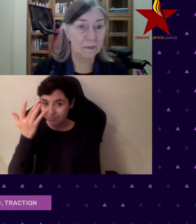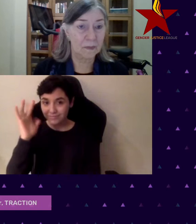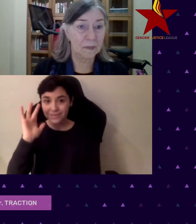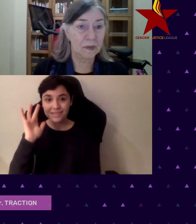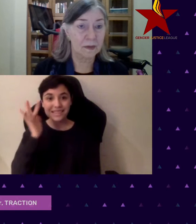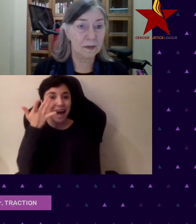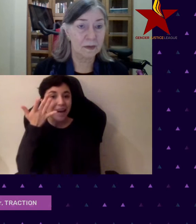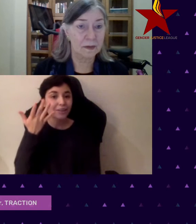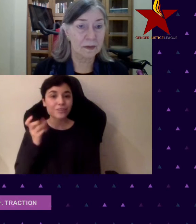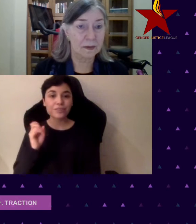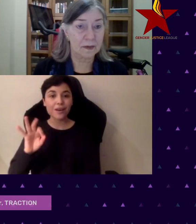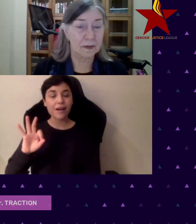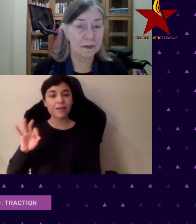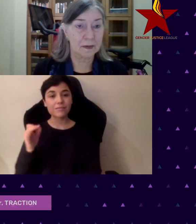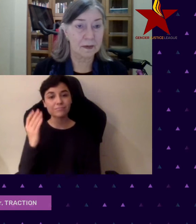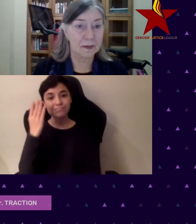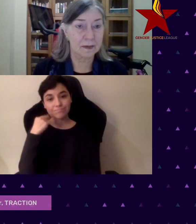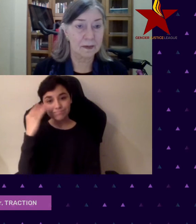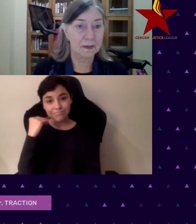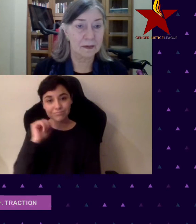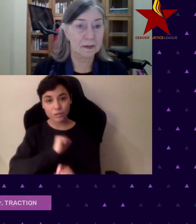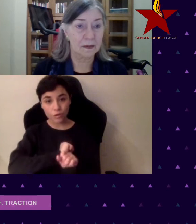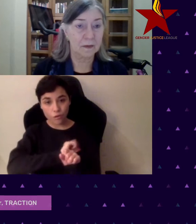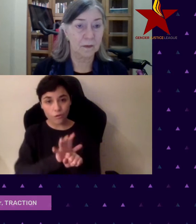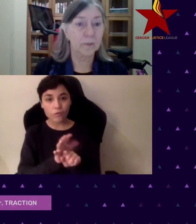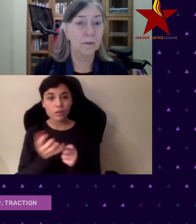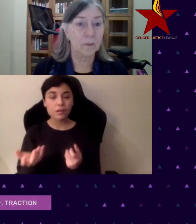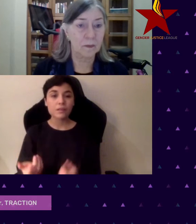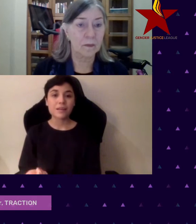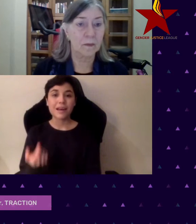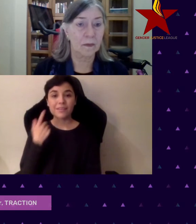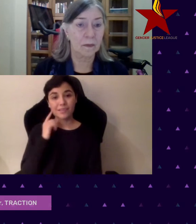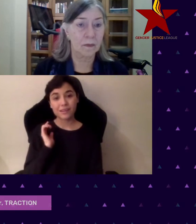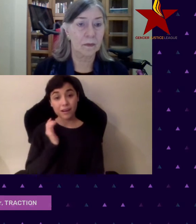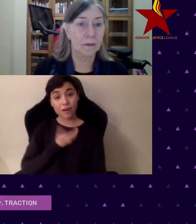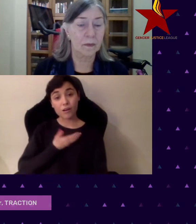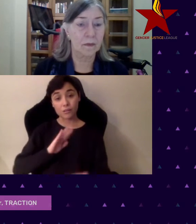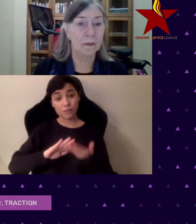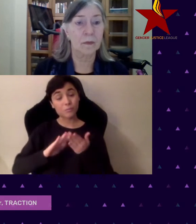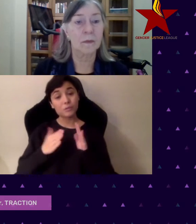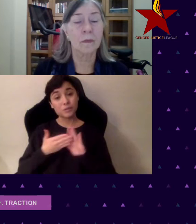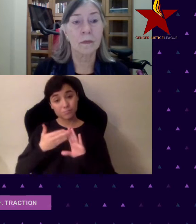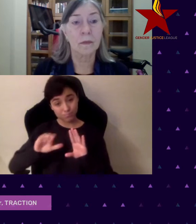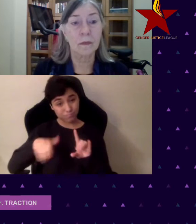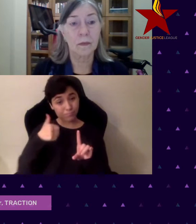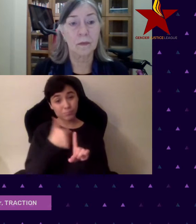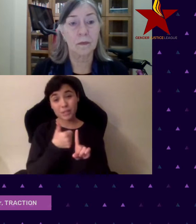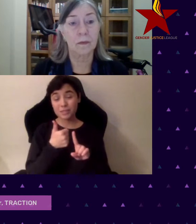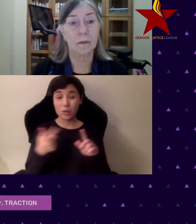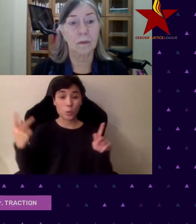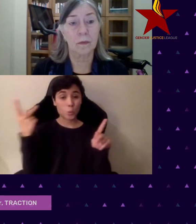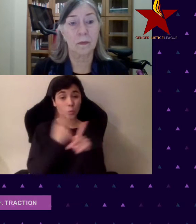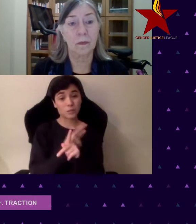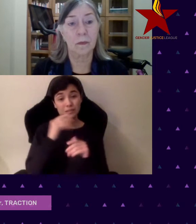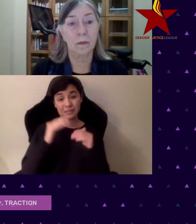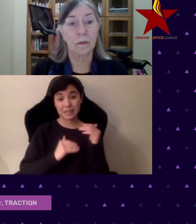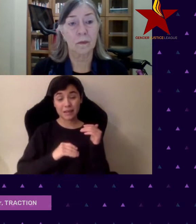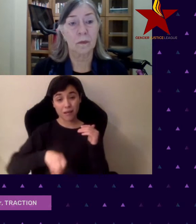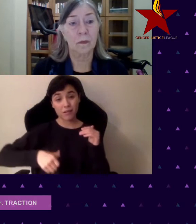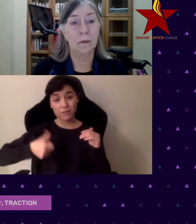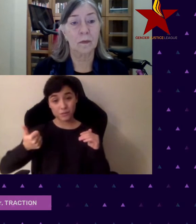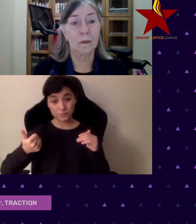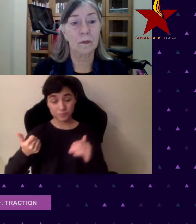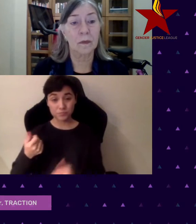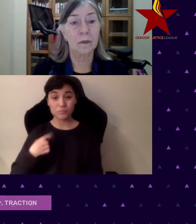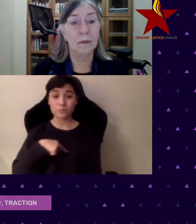community is probably suffering more than many, just because we tend to be loners anyway.